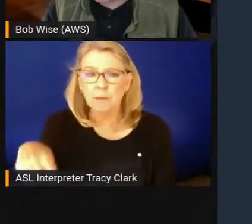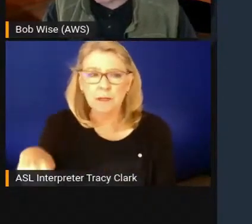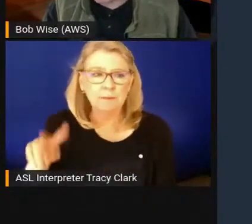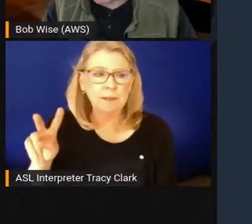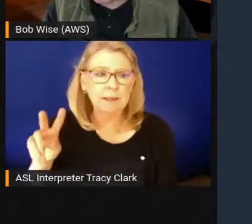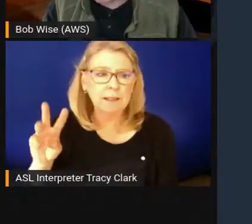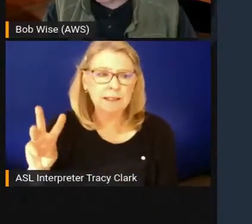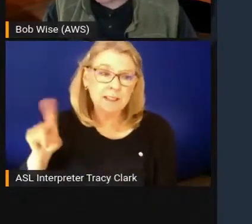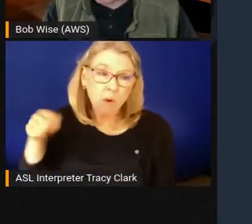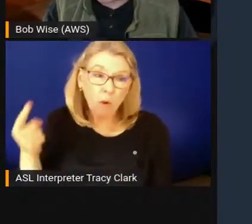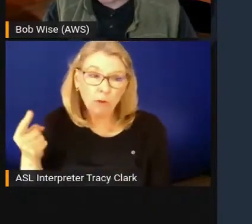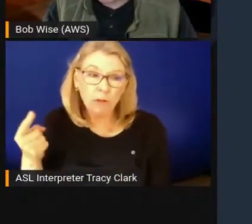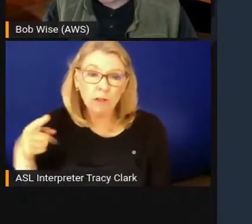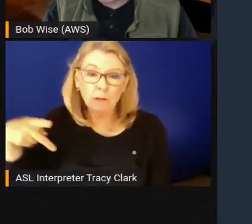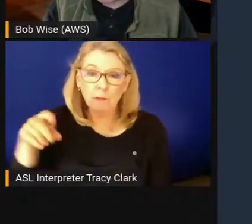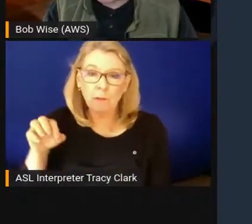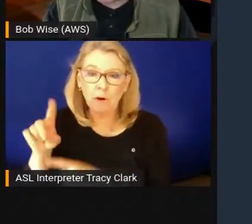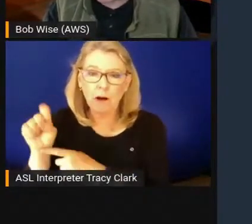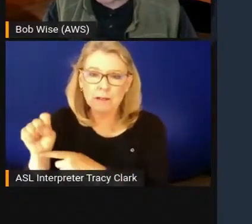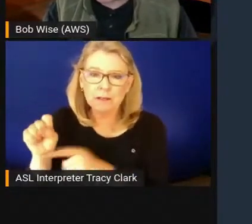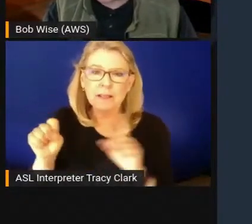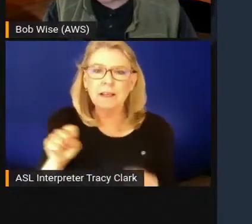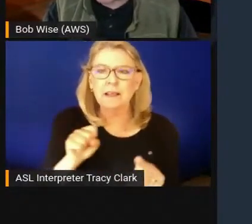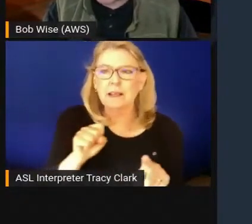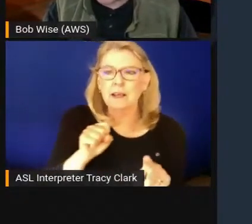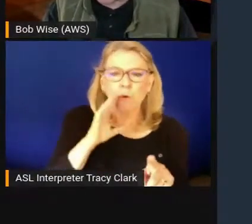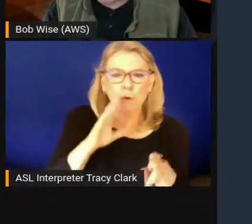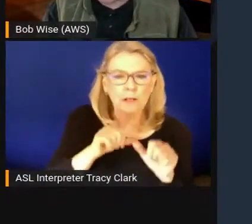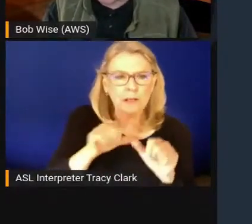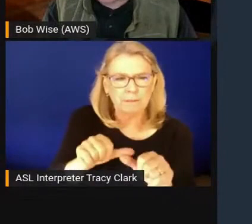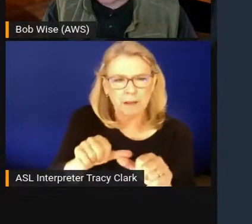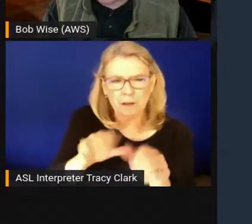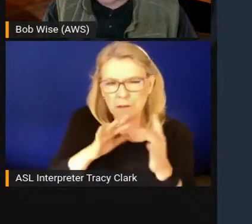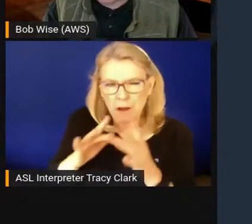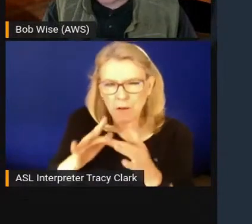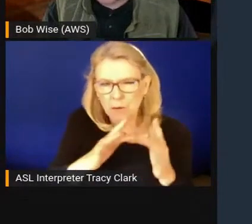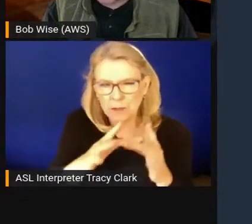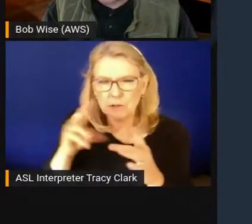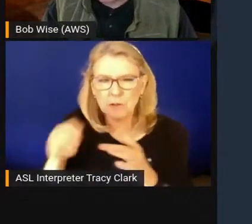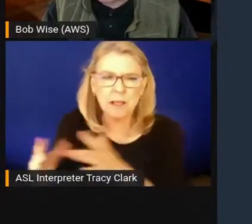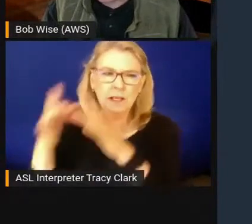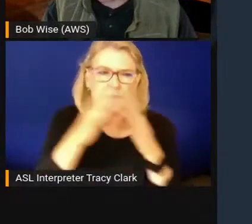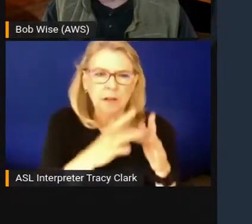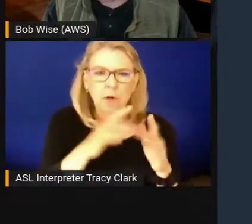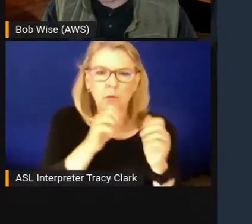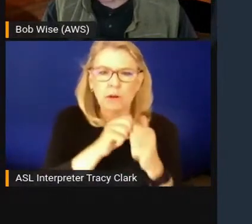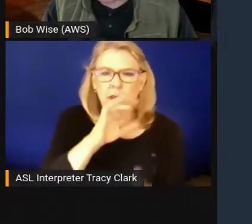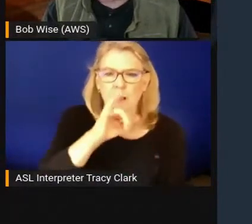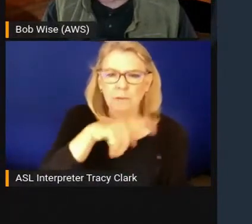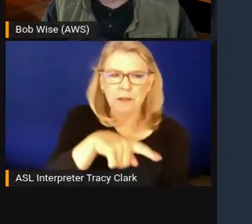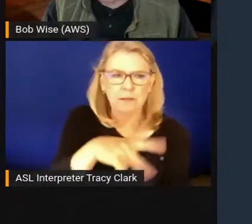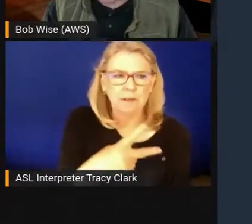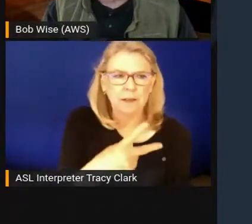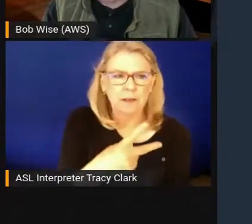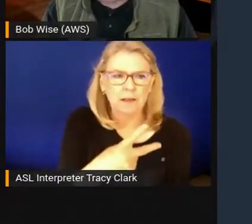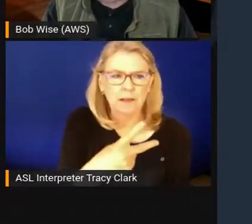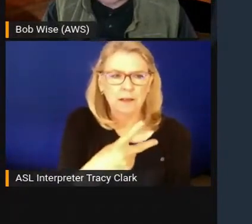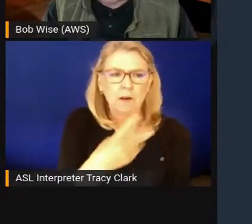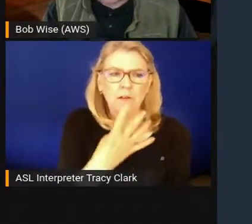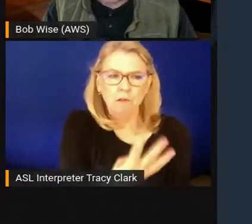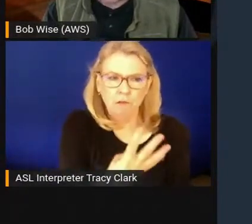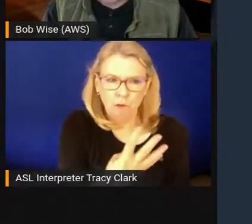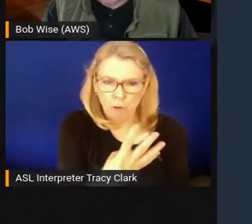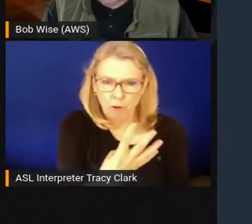EKS will configure networking so pods can still communicate with IPv4 endpoints outside the cluster, allowing you to take advantage of